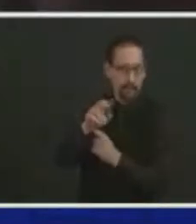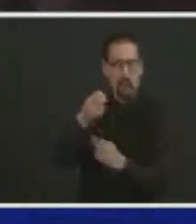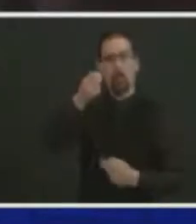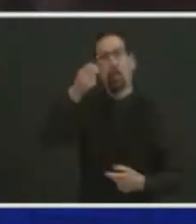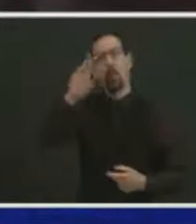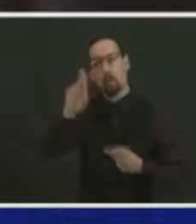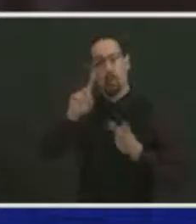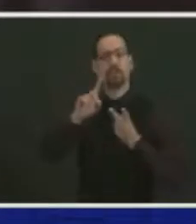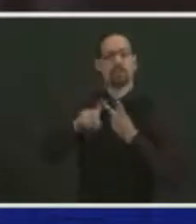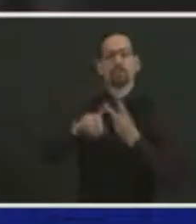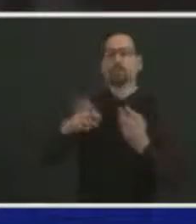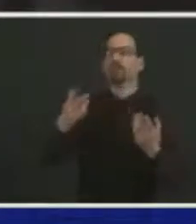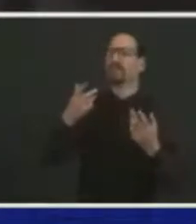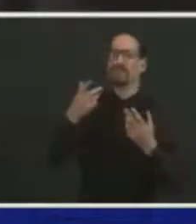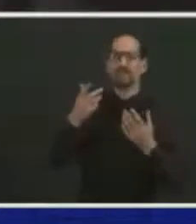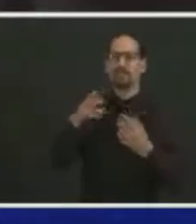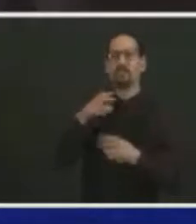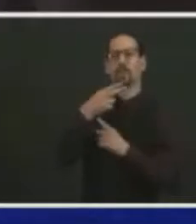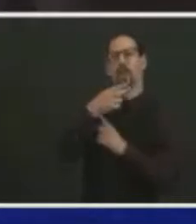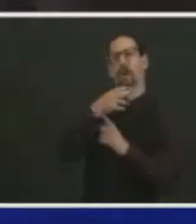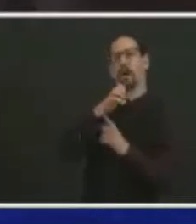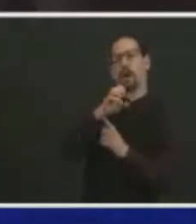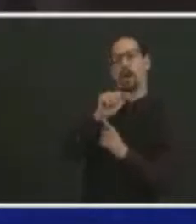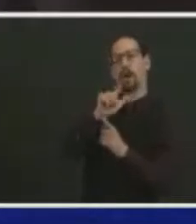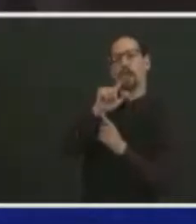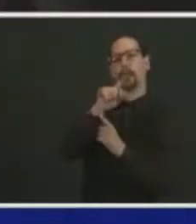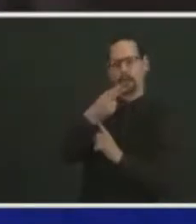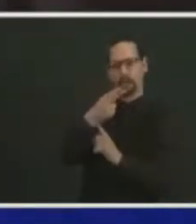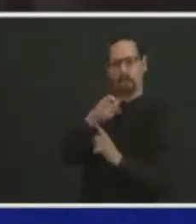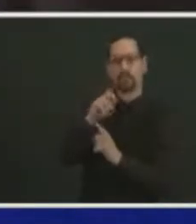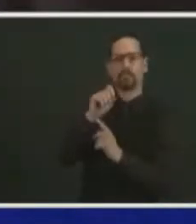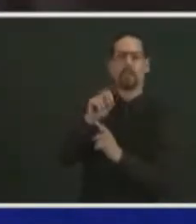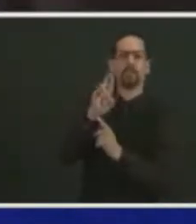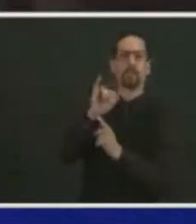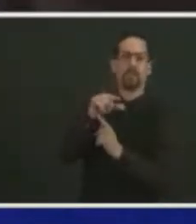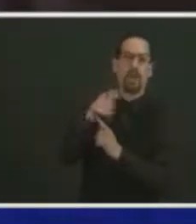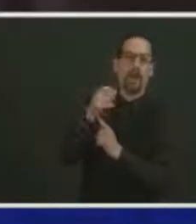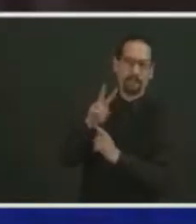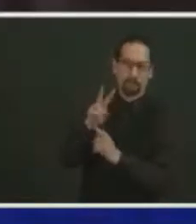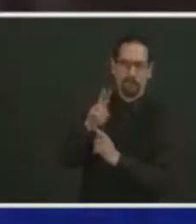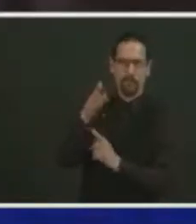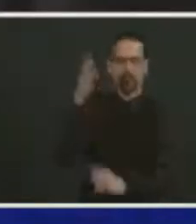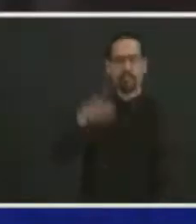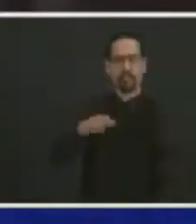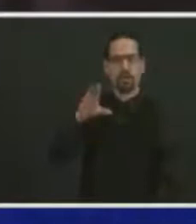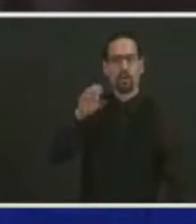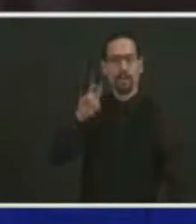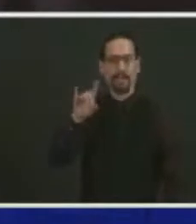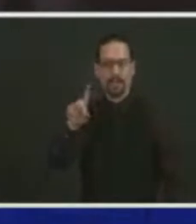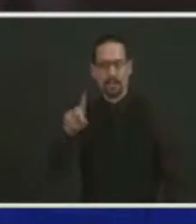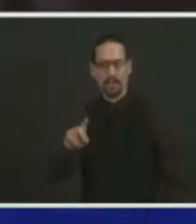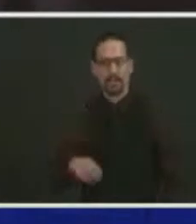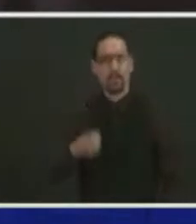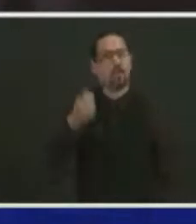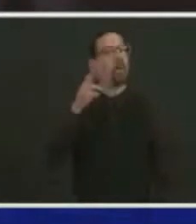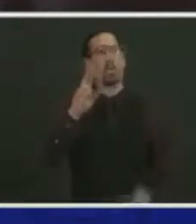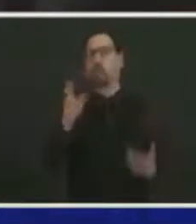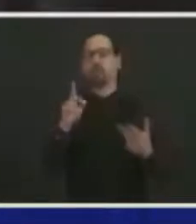health.ri.gov/COVID. And of course, particularly for those that may not have internet access, you can call